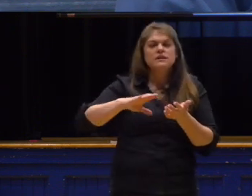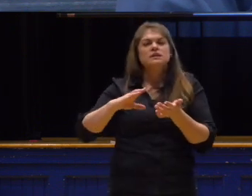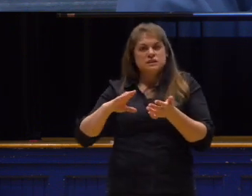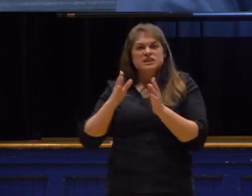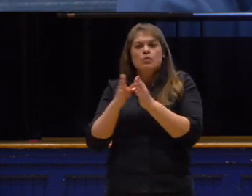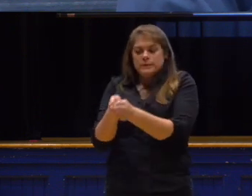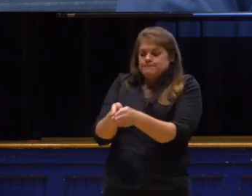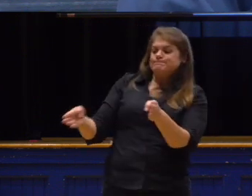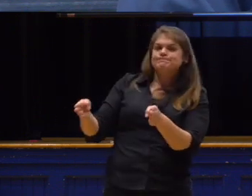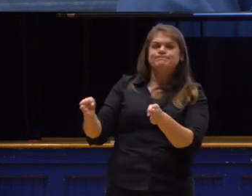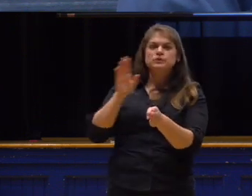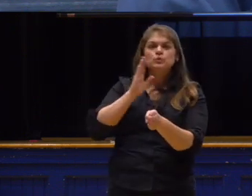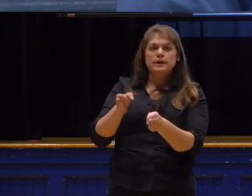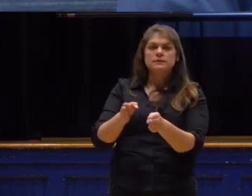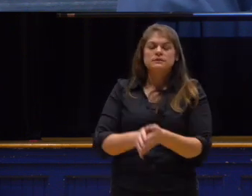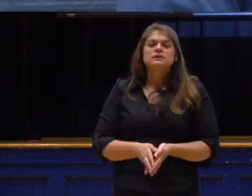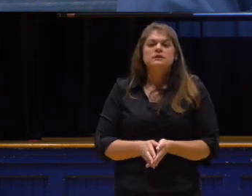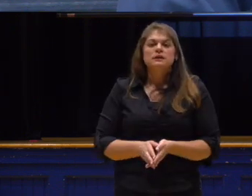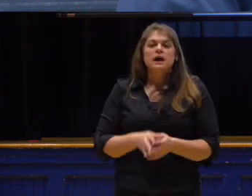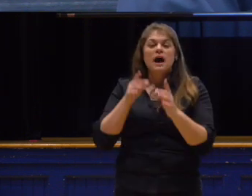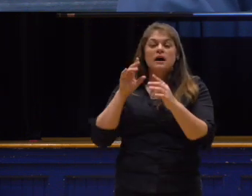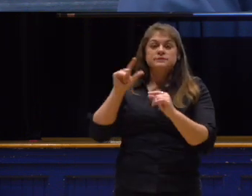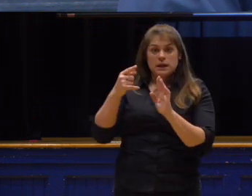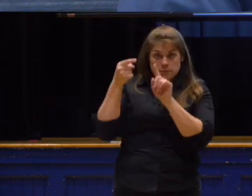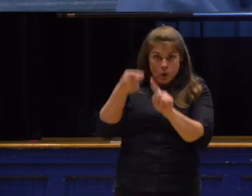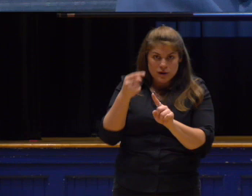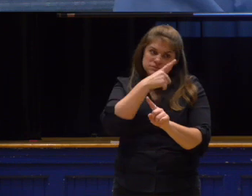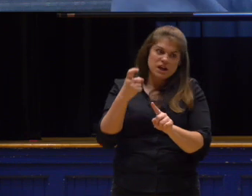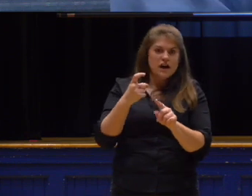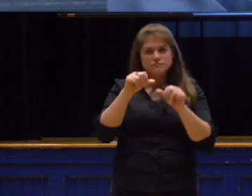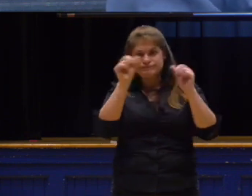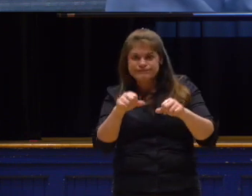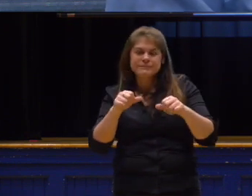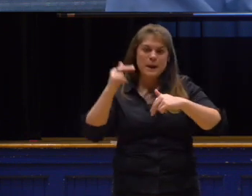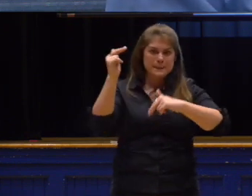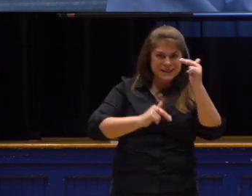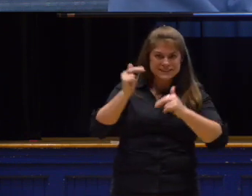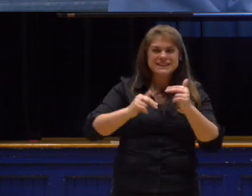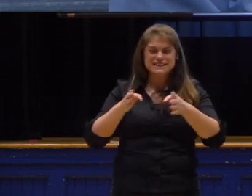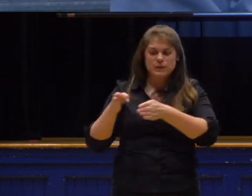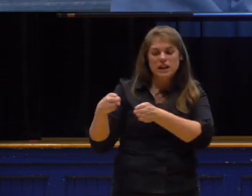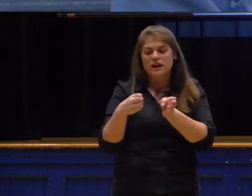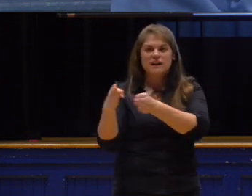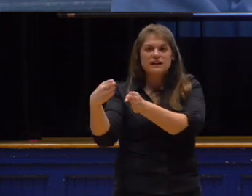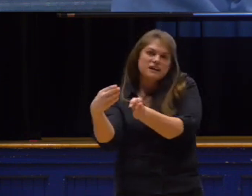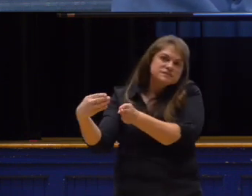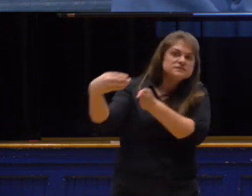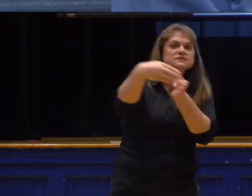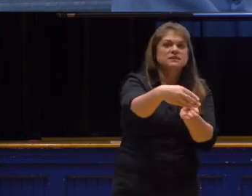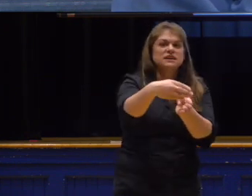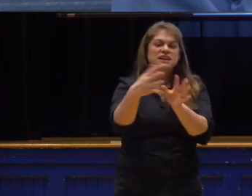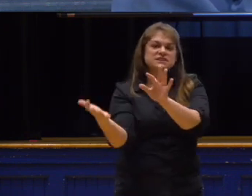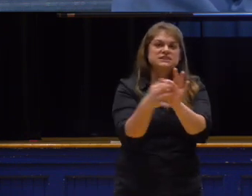significantly wider. And then at a certain point, because of geometry and buildings, it's going to traverse back onto the road and be a bike